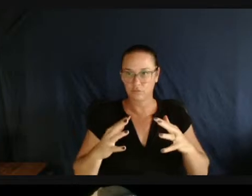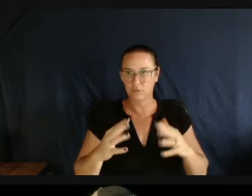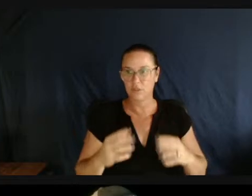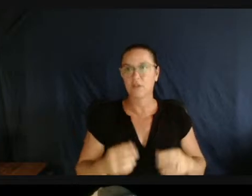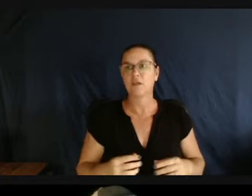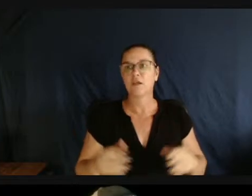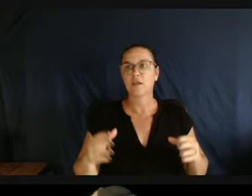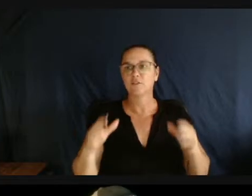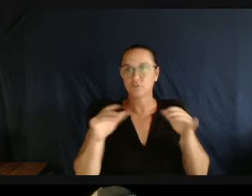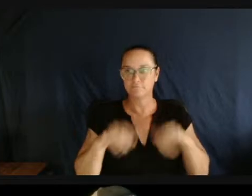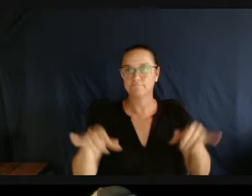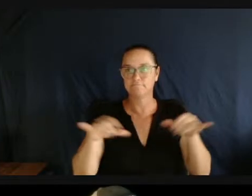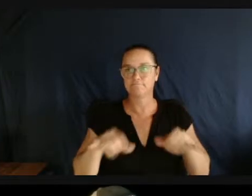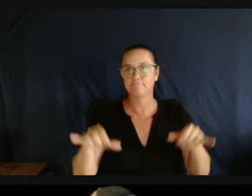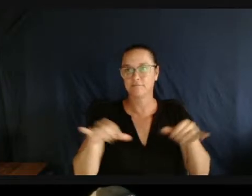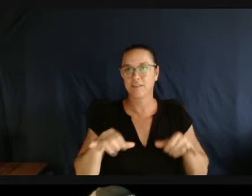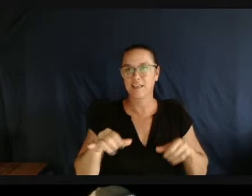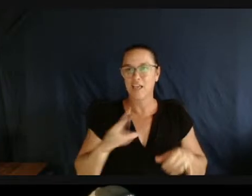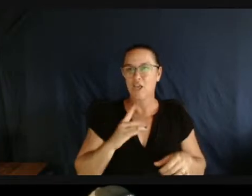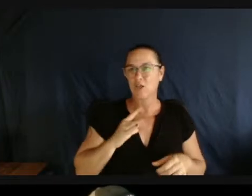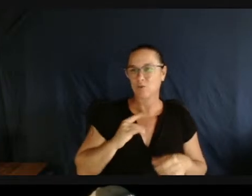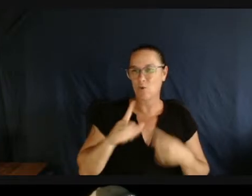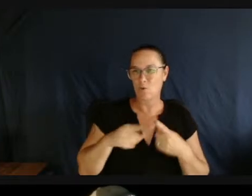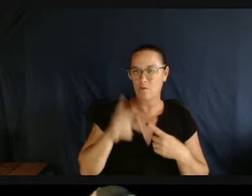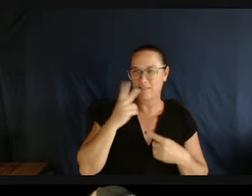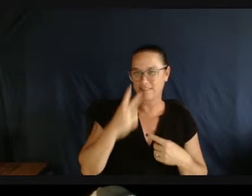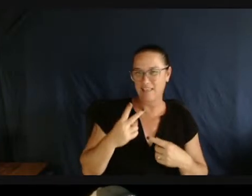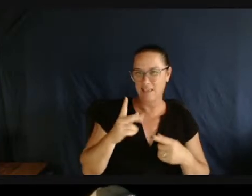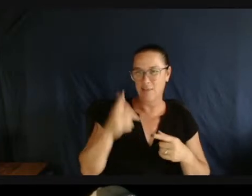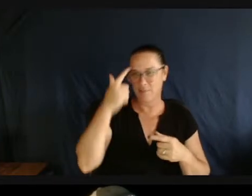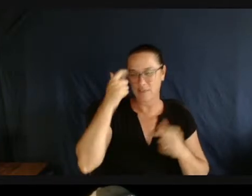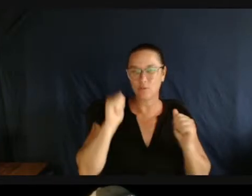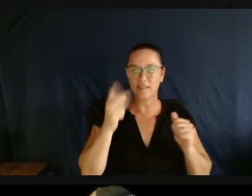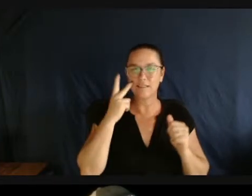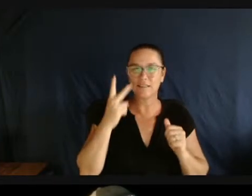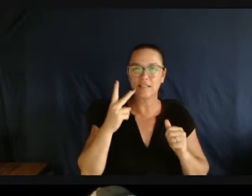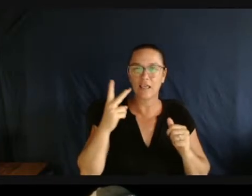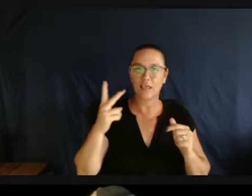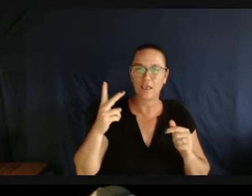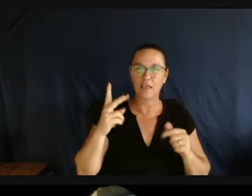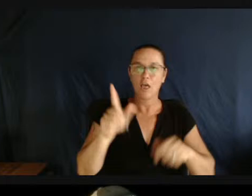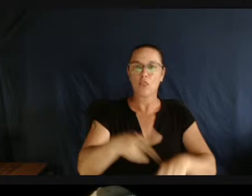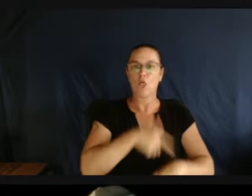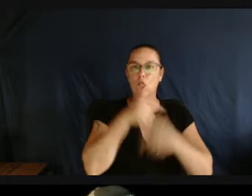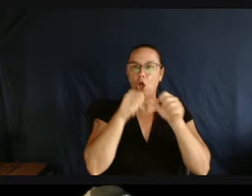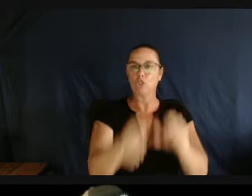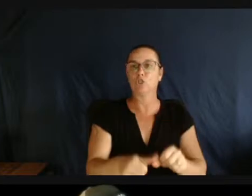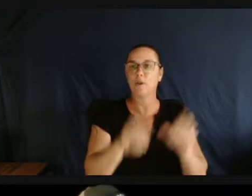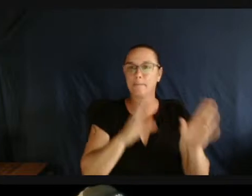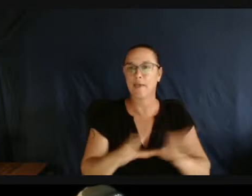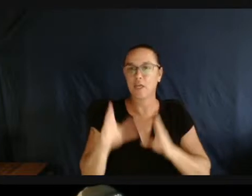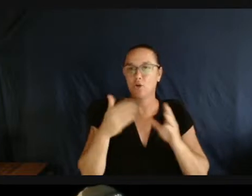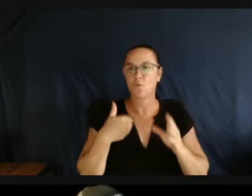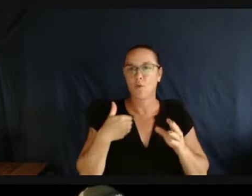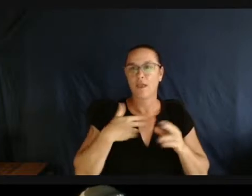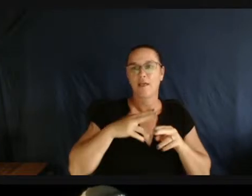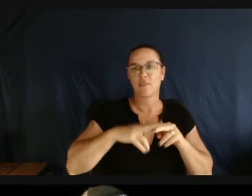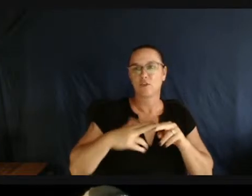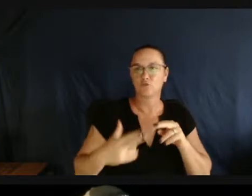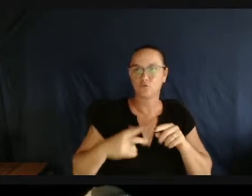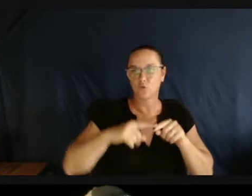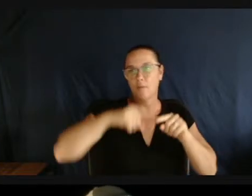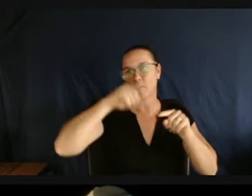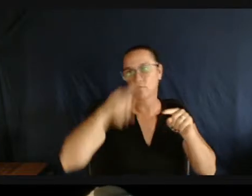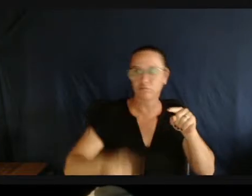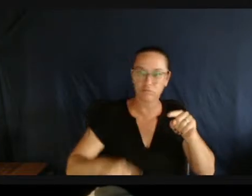tilt pattern there. And so what's cool when we see a plot like this is we can see the longer term pattern. So you can see there was quite a bit of a drop in that first